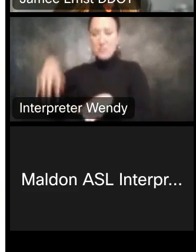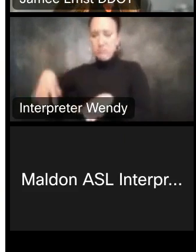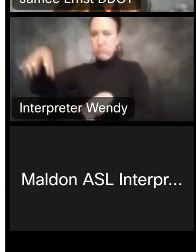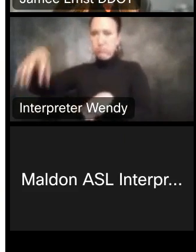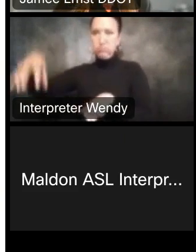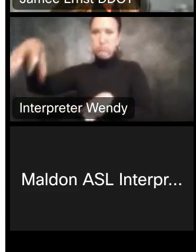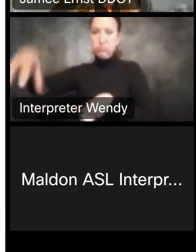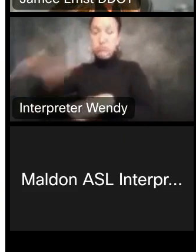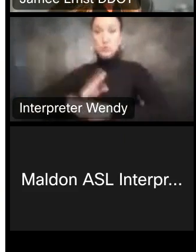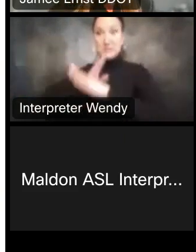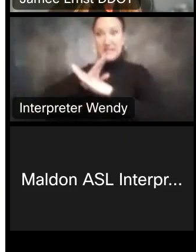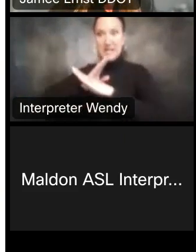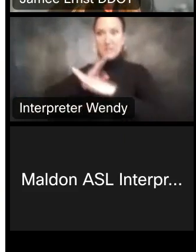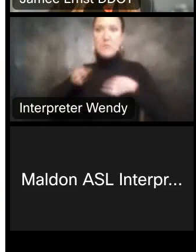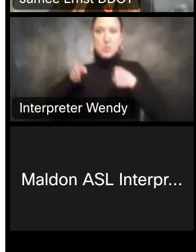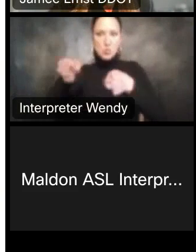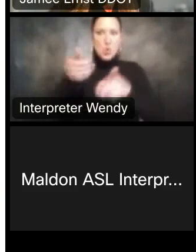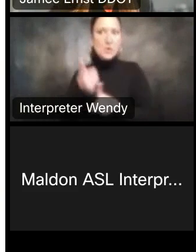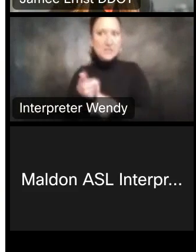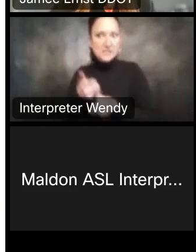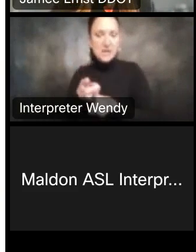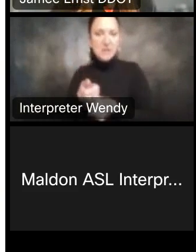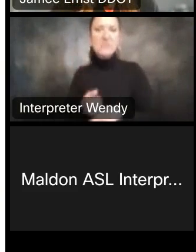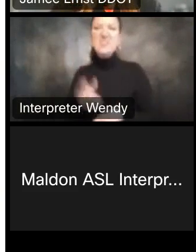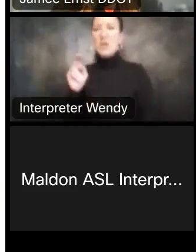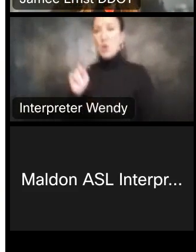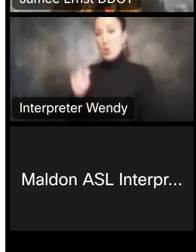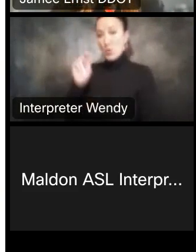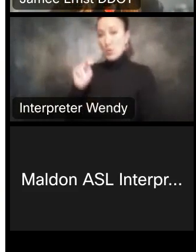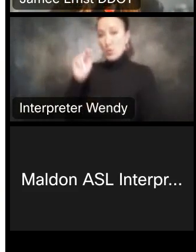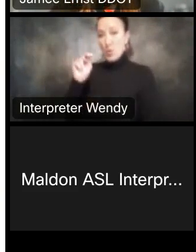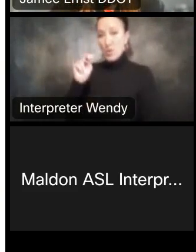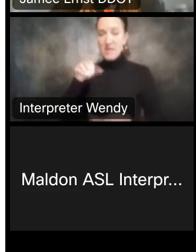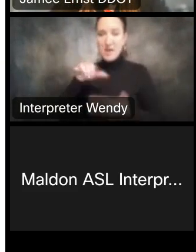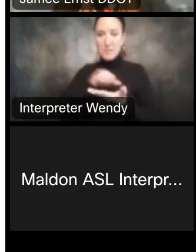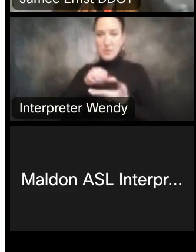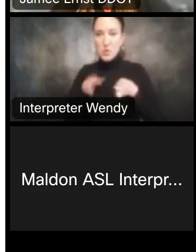travel lane. And this would be on the north side of New York Avenue.